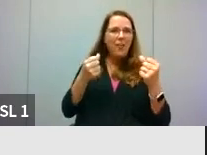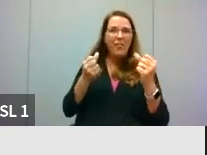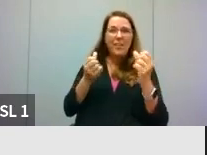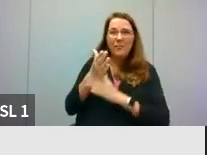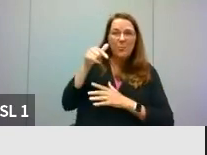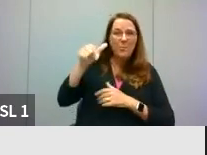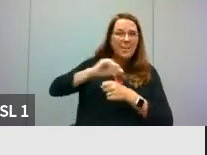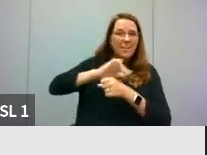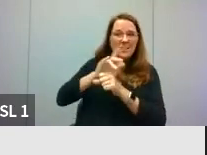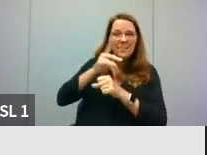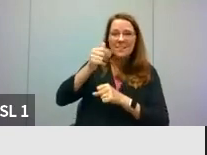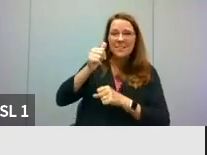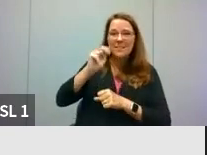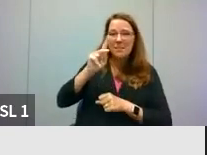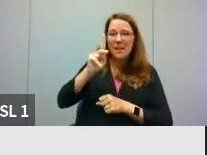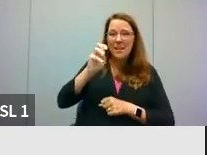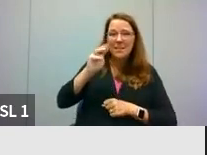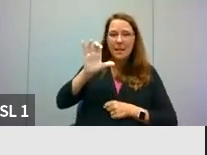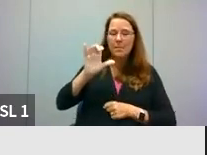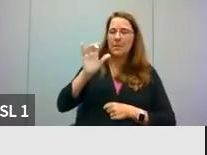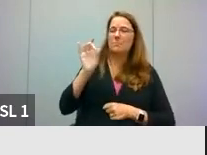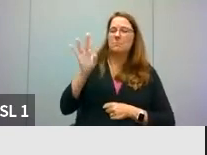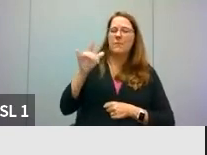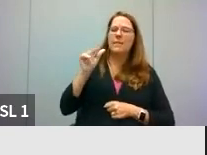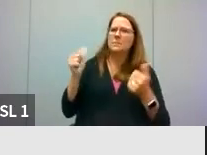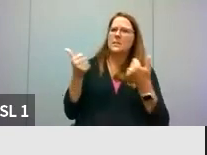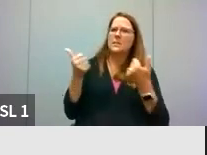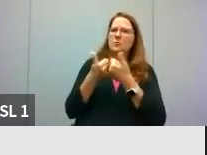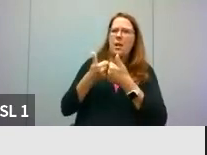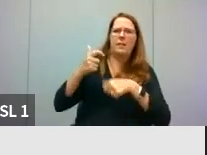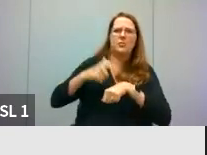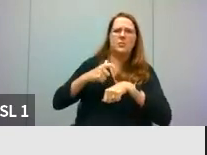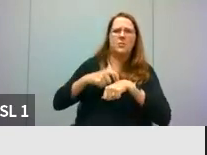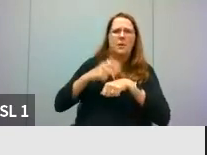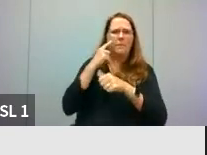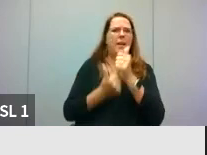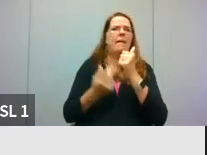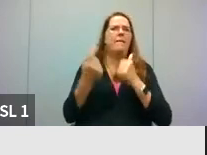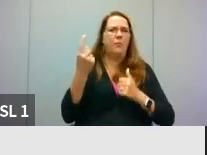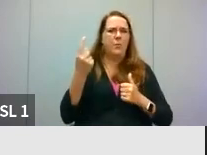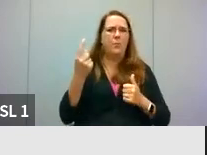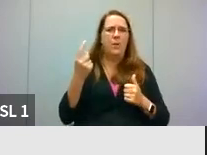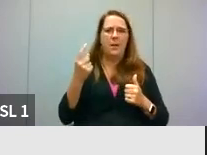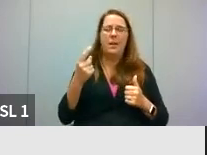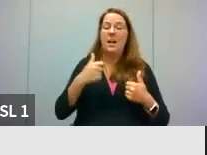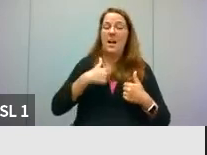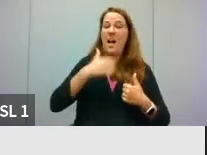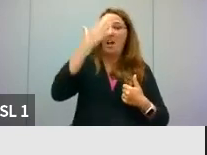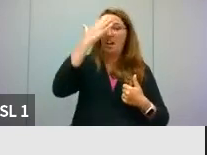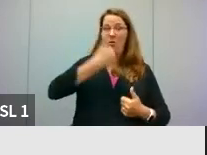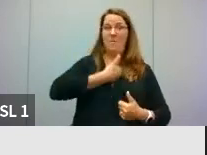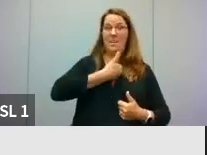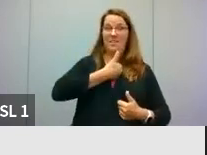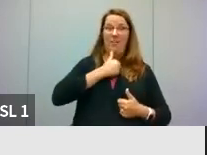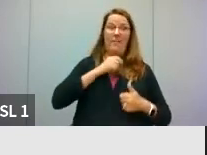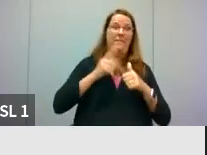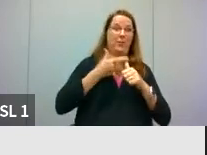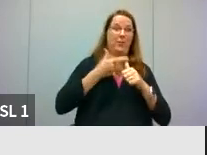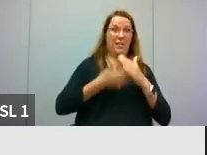and foremost, this has been a challenging time for everyone. I know firsthand personally that, that it